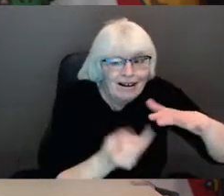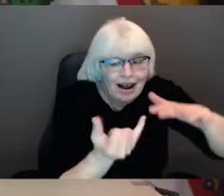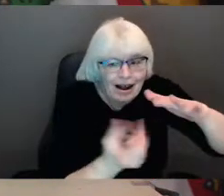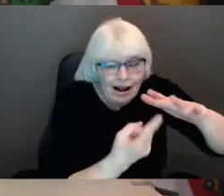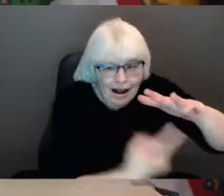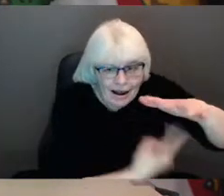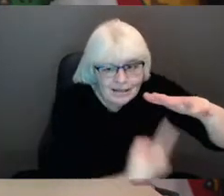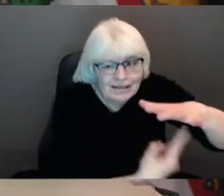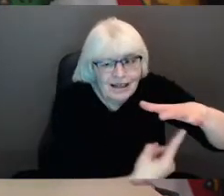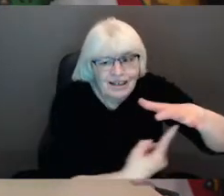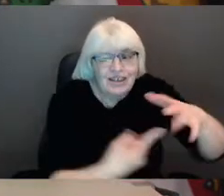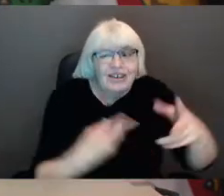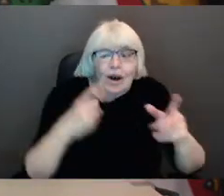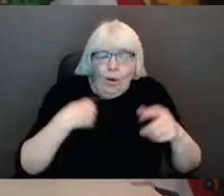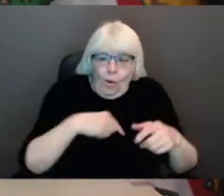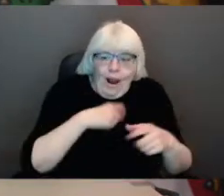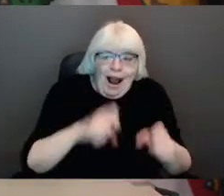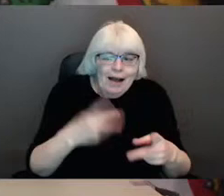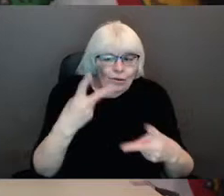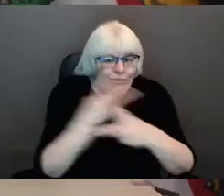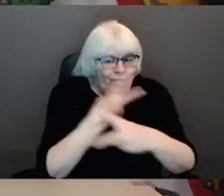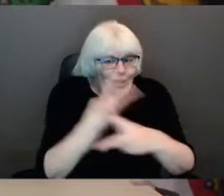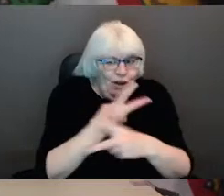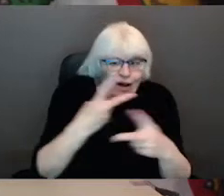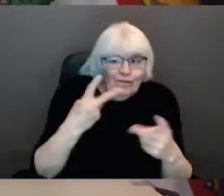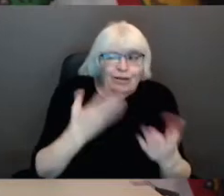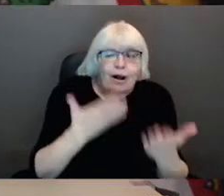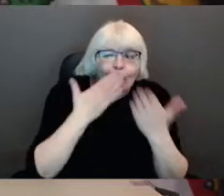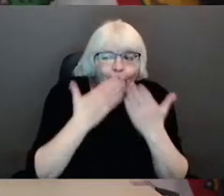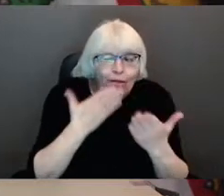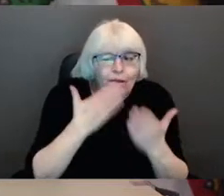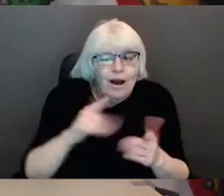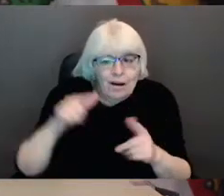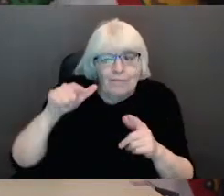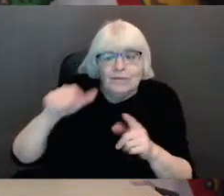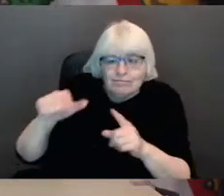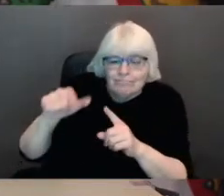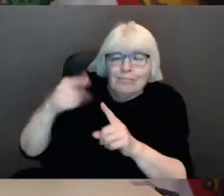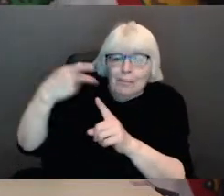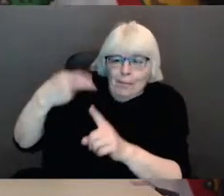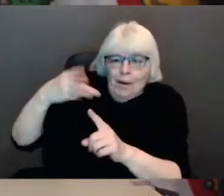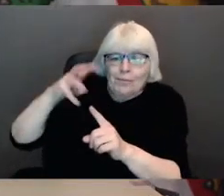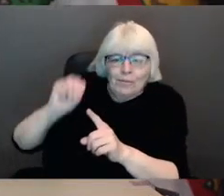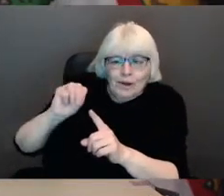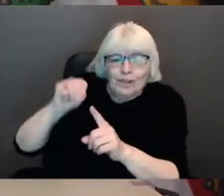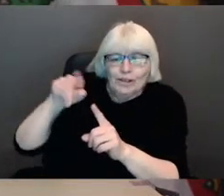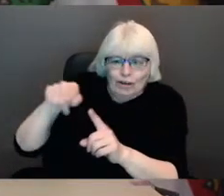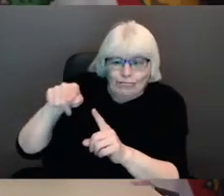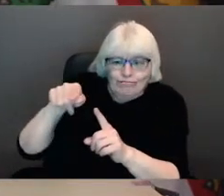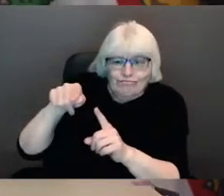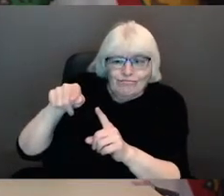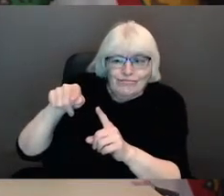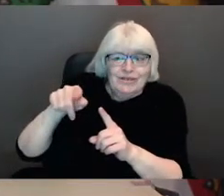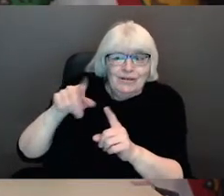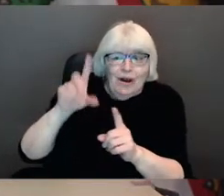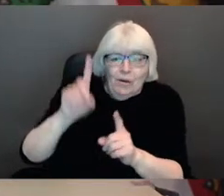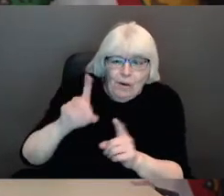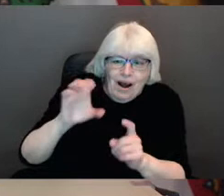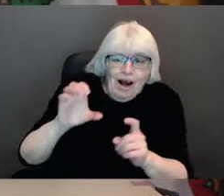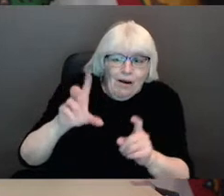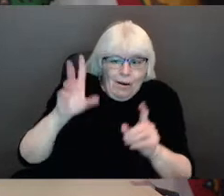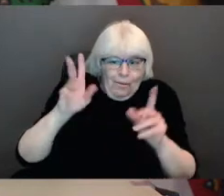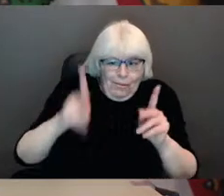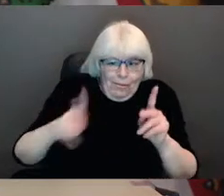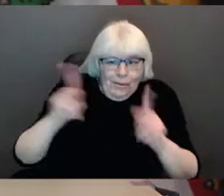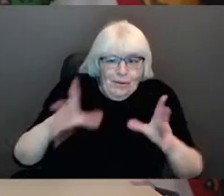very, very thankful, and I told the Prime Minister this, that hundreds of people have stepped up and have taken on extra shifts and have done everything they